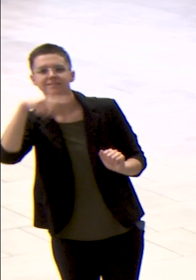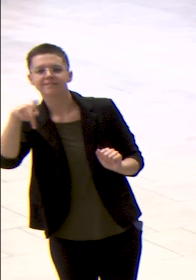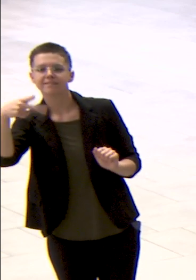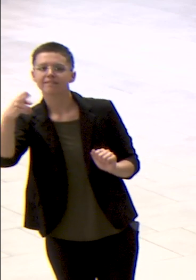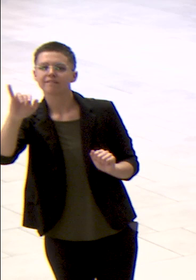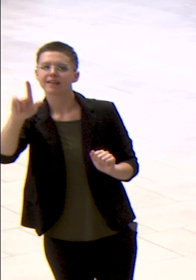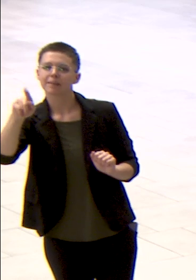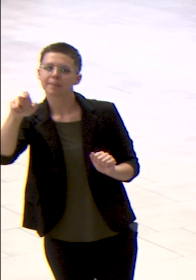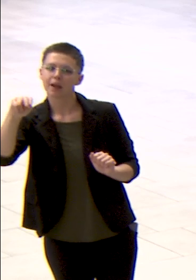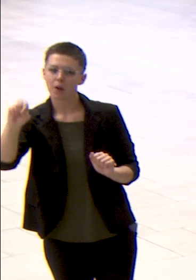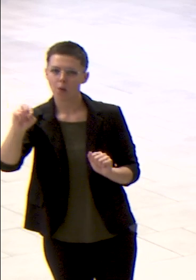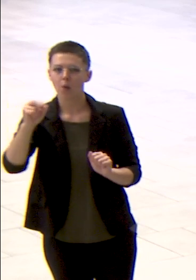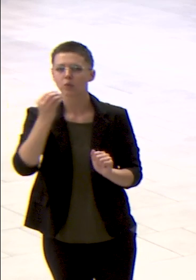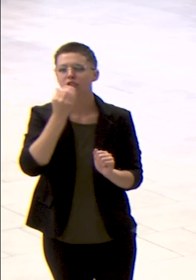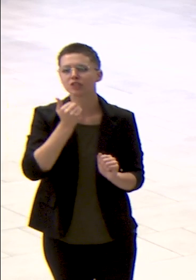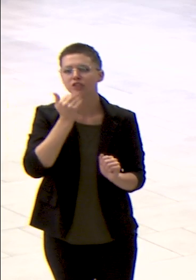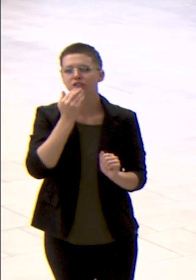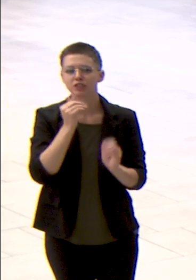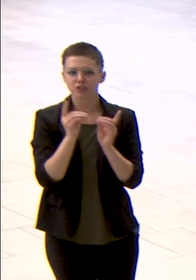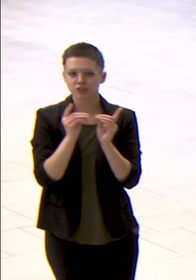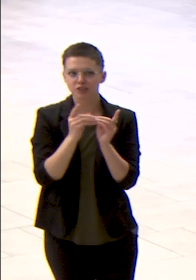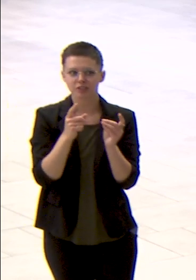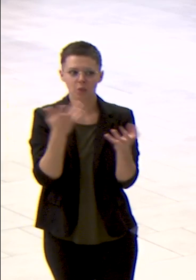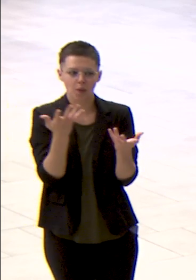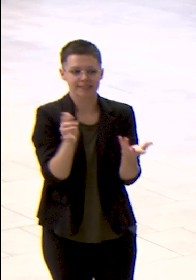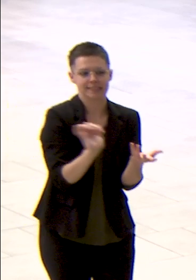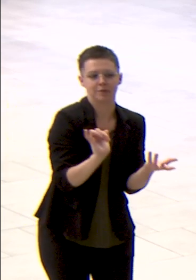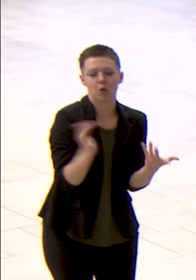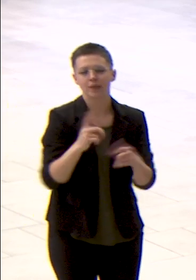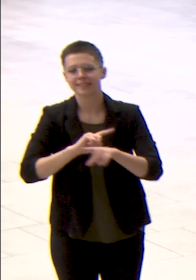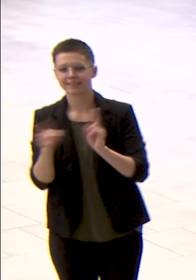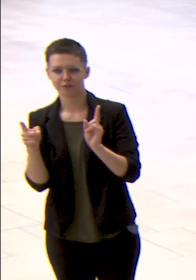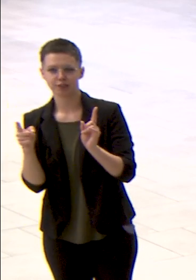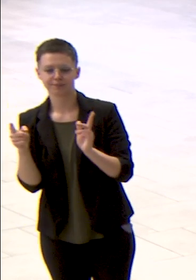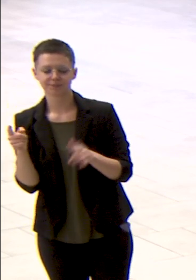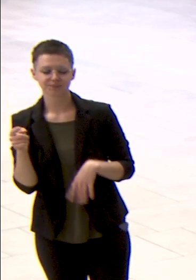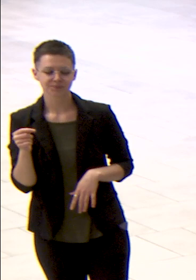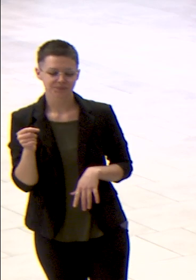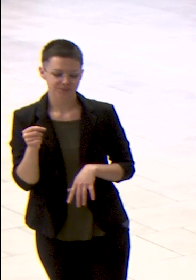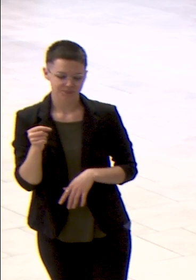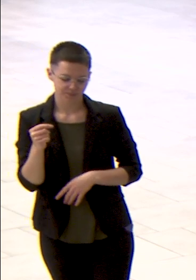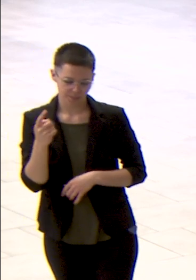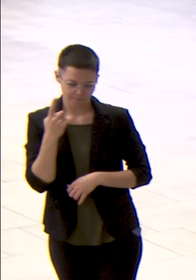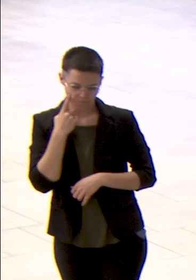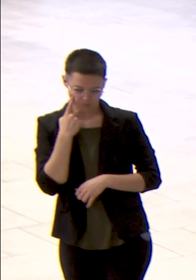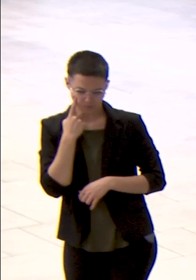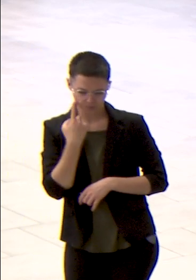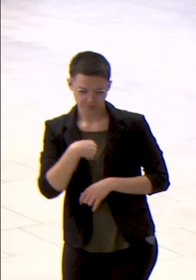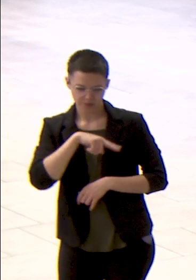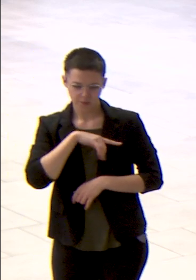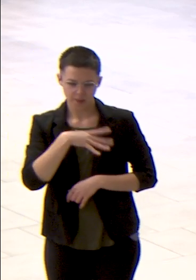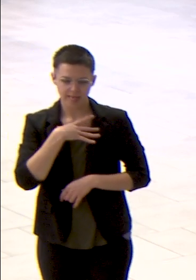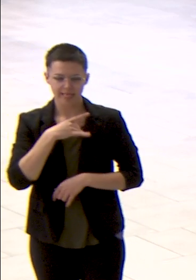those, you know, like, there's similarities and there's differences. And I think, you know, we like to do it in